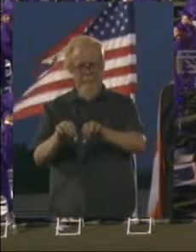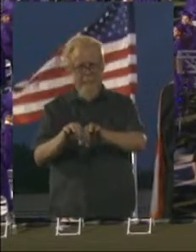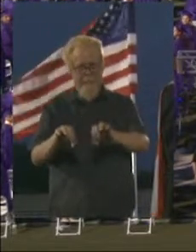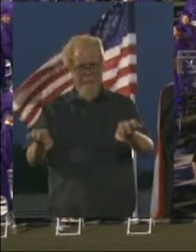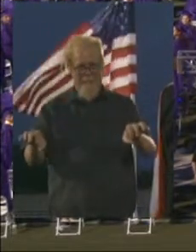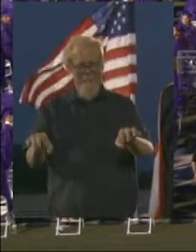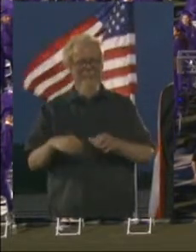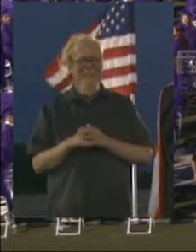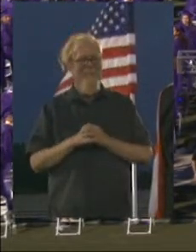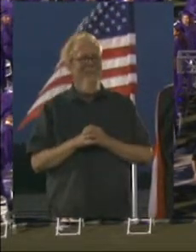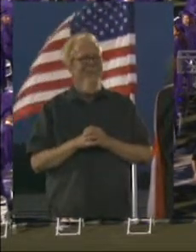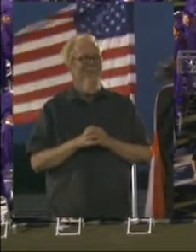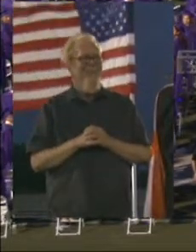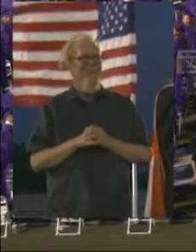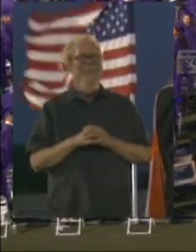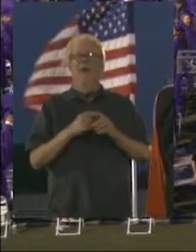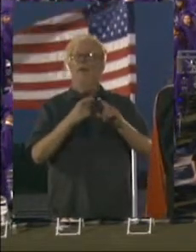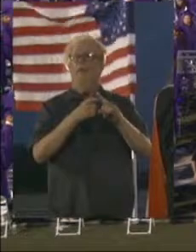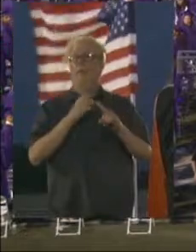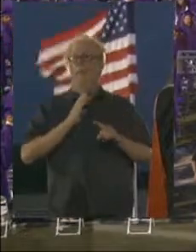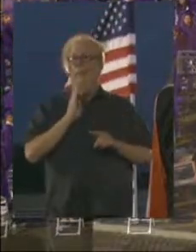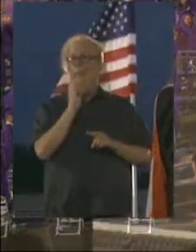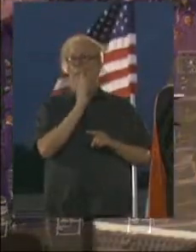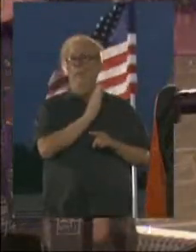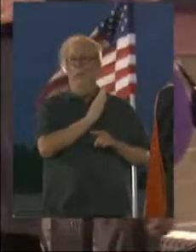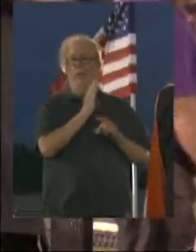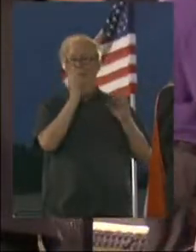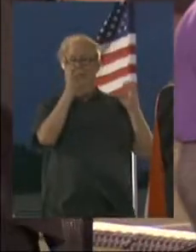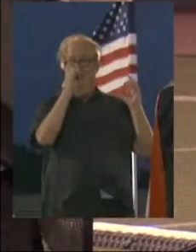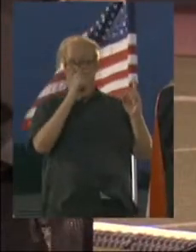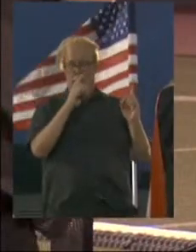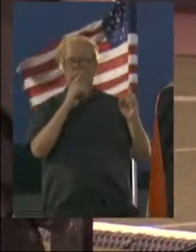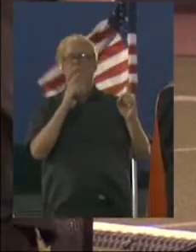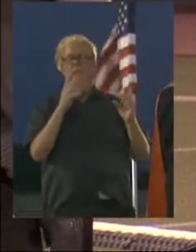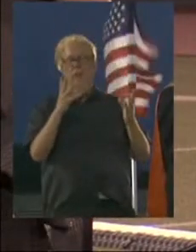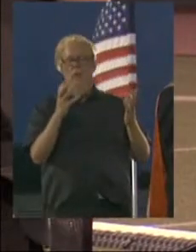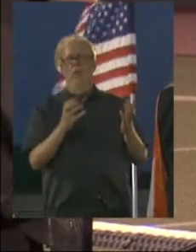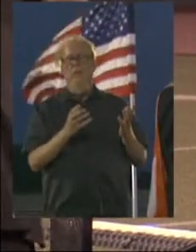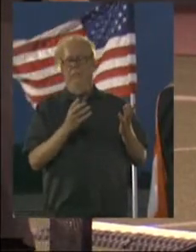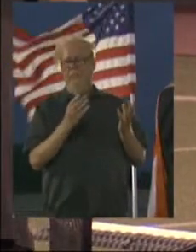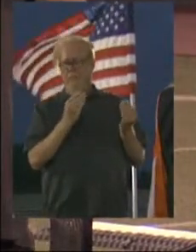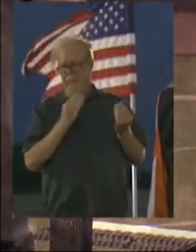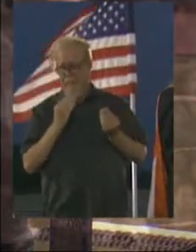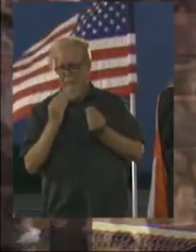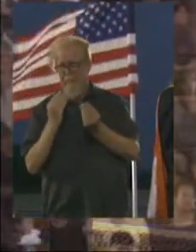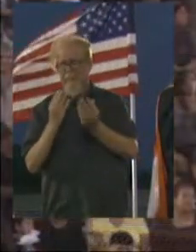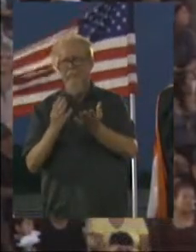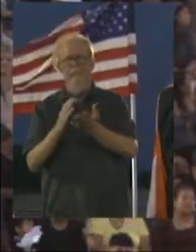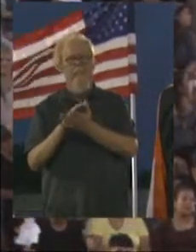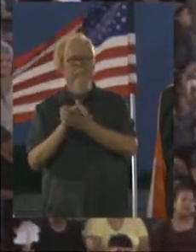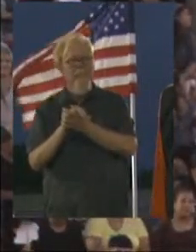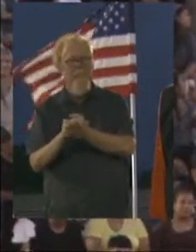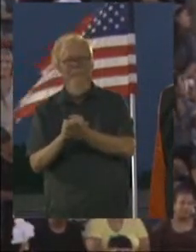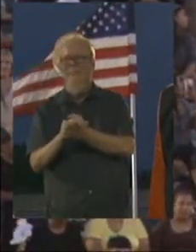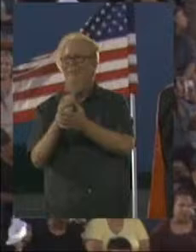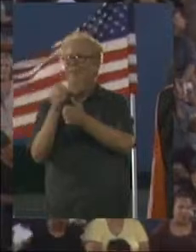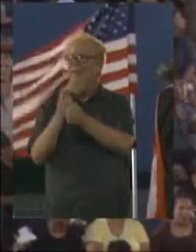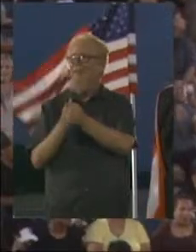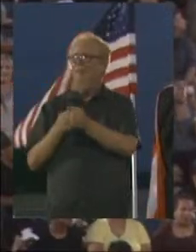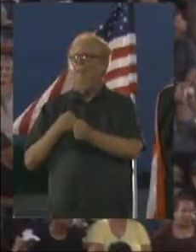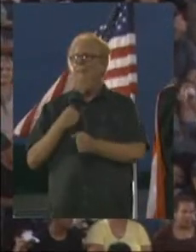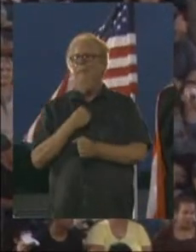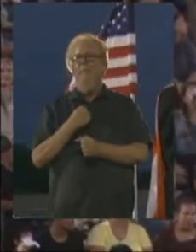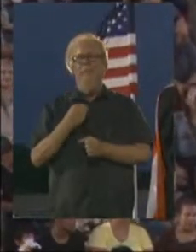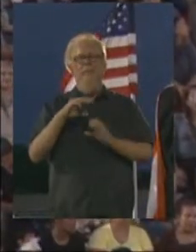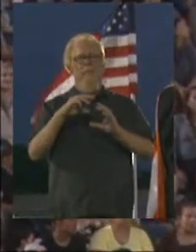presented. On behalf of the Board of Education, I would like to extend my personal congratulations to each member of the Brackenridge High